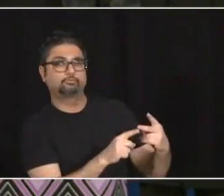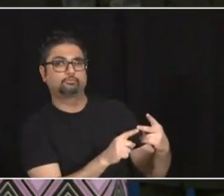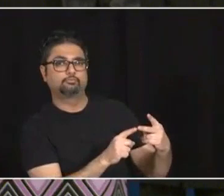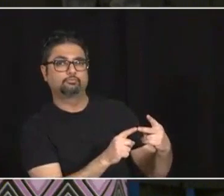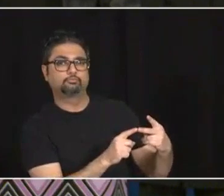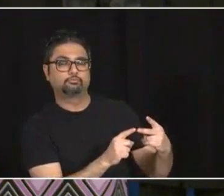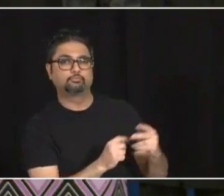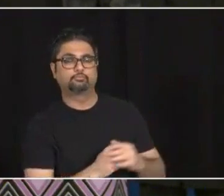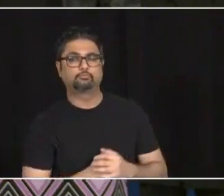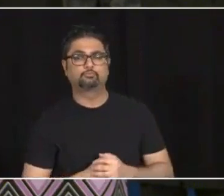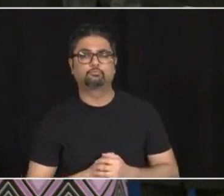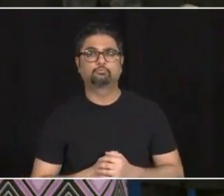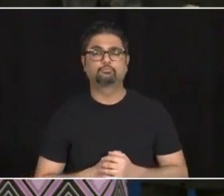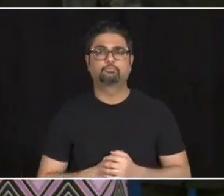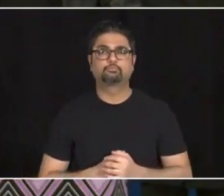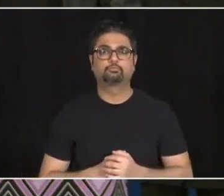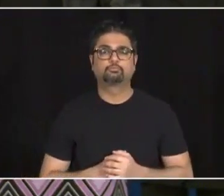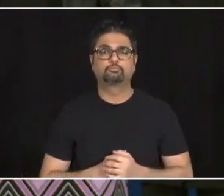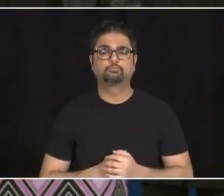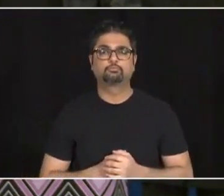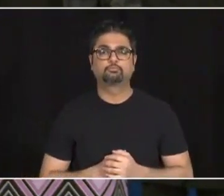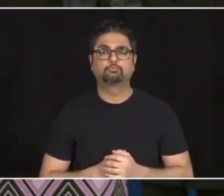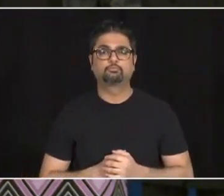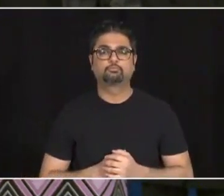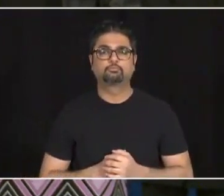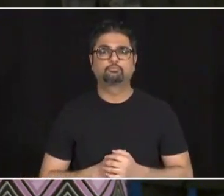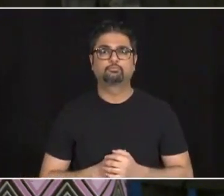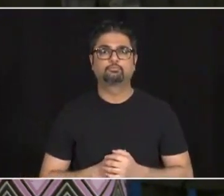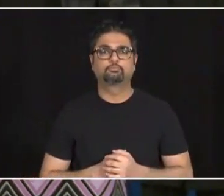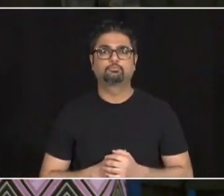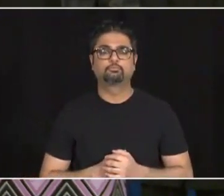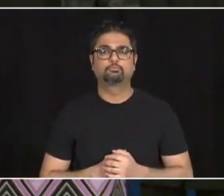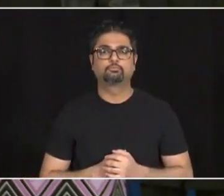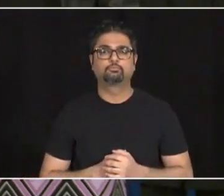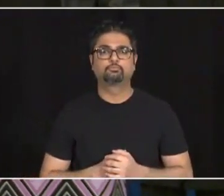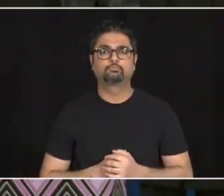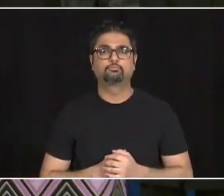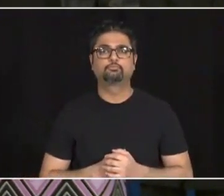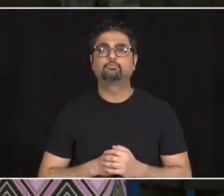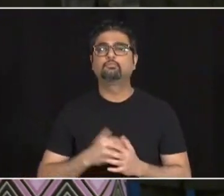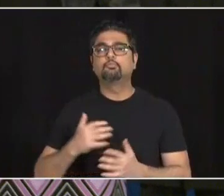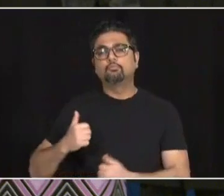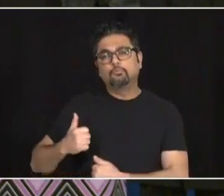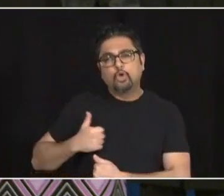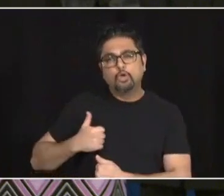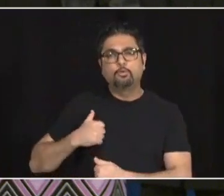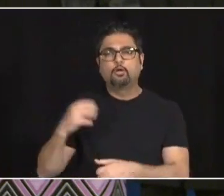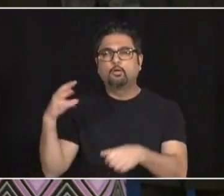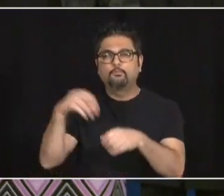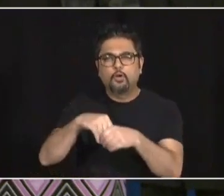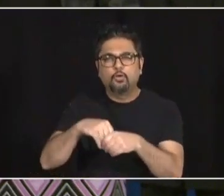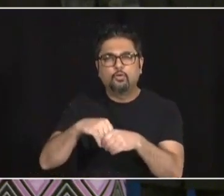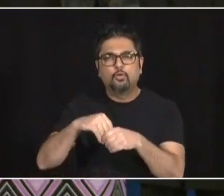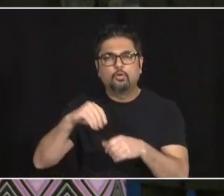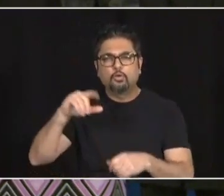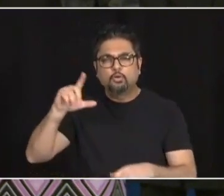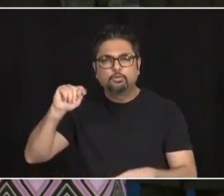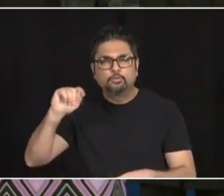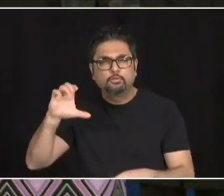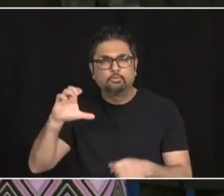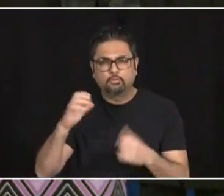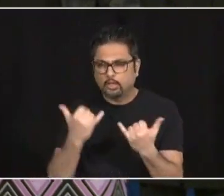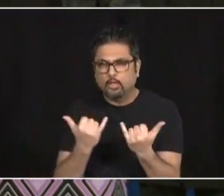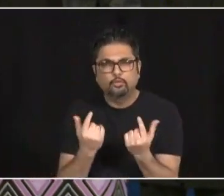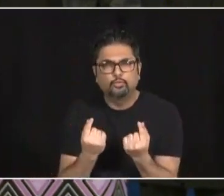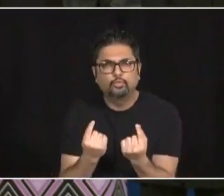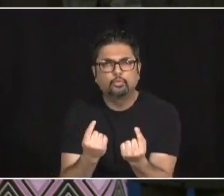tell us what the role the Army will be playing in our long-term care homes? And for Peter Belsalby, his reaction, what happened in